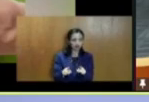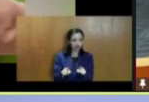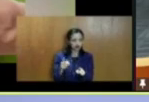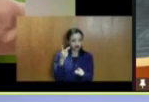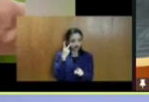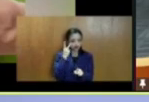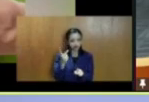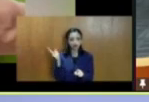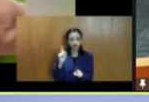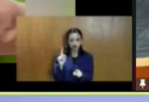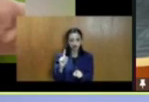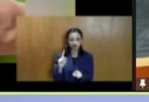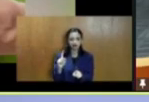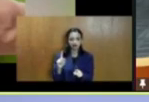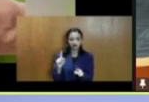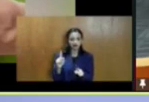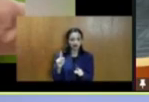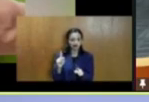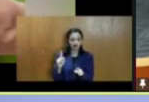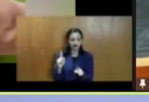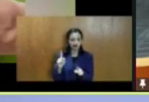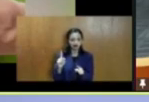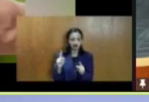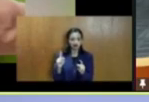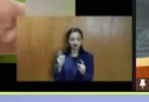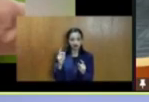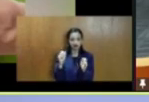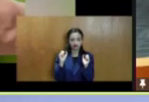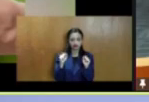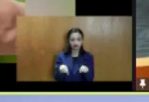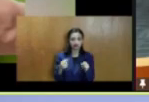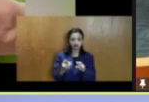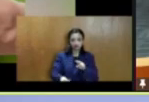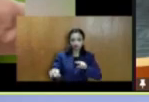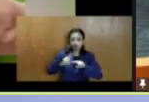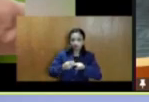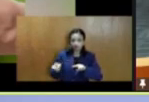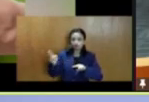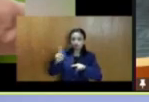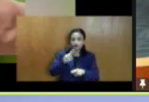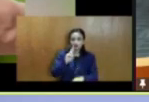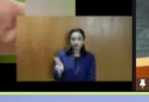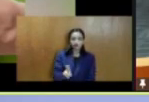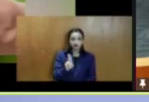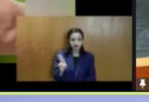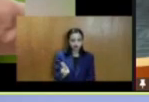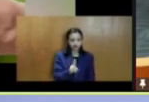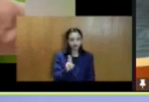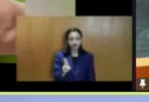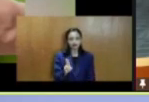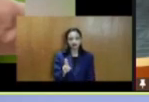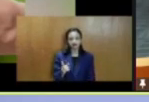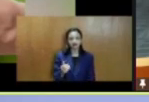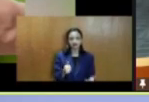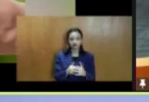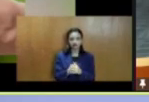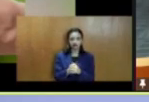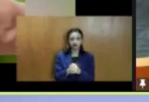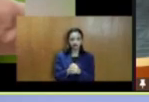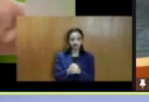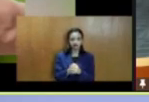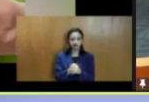by digital platforms. And so this can be increasing consumption, kind of making it harder for us to introduce